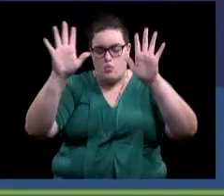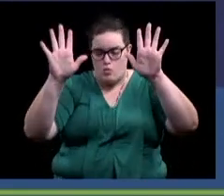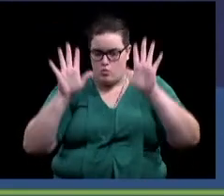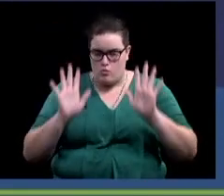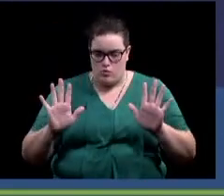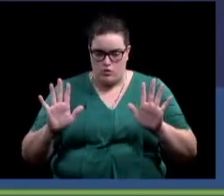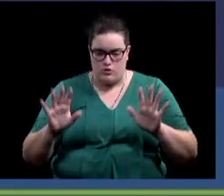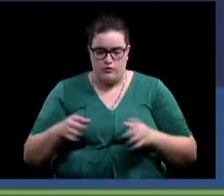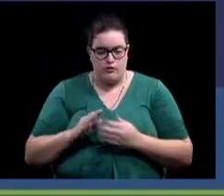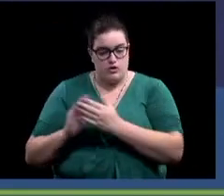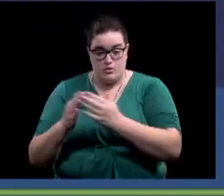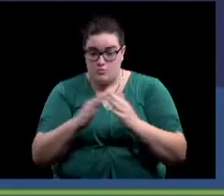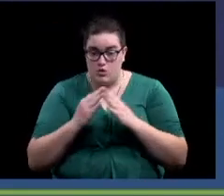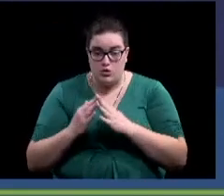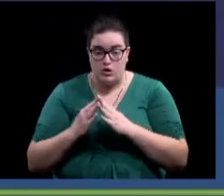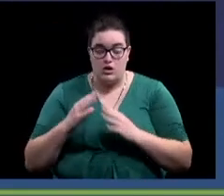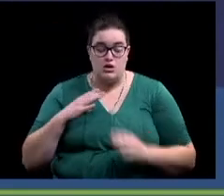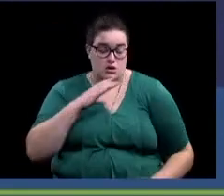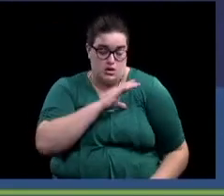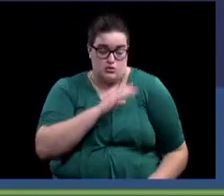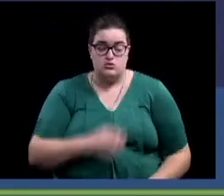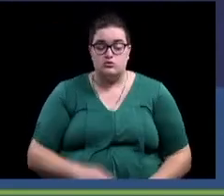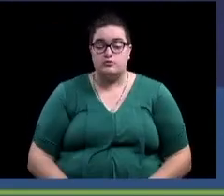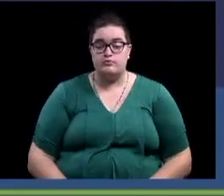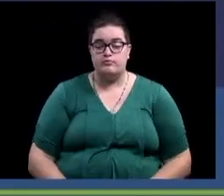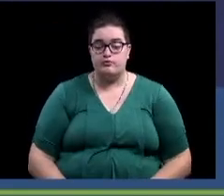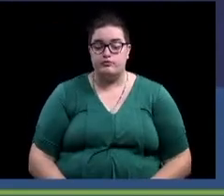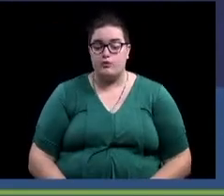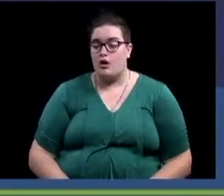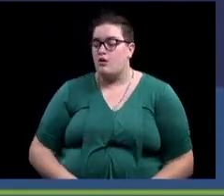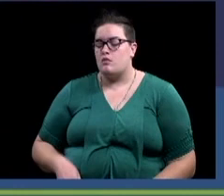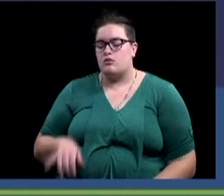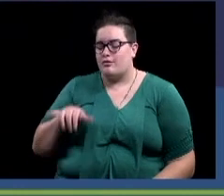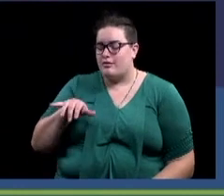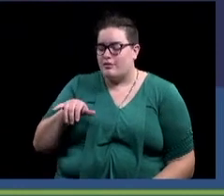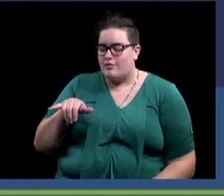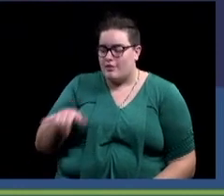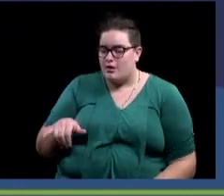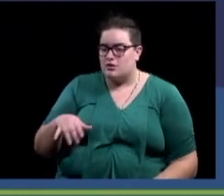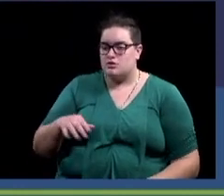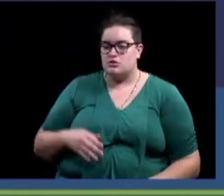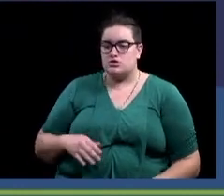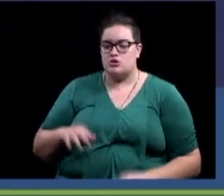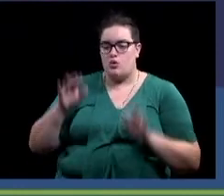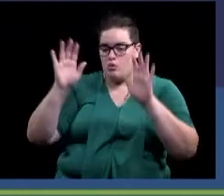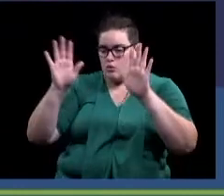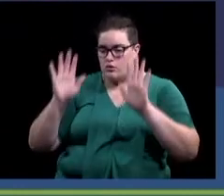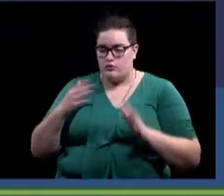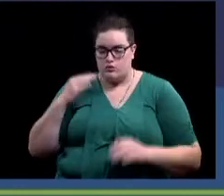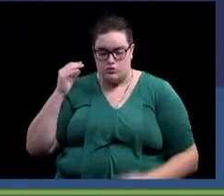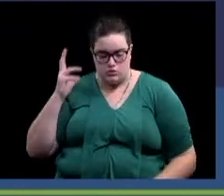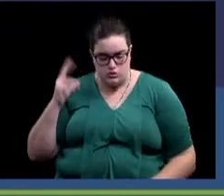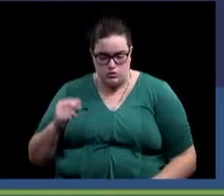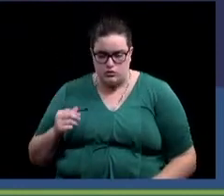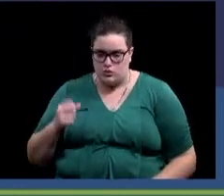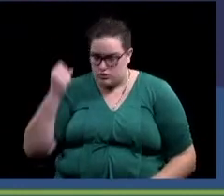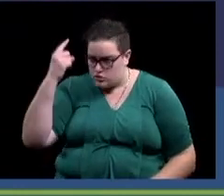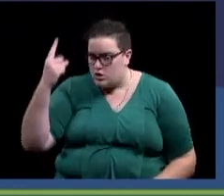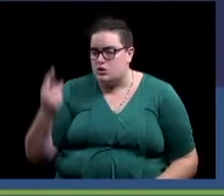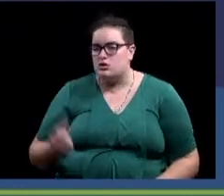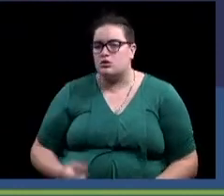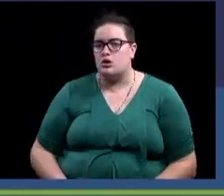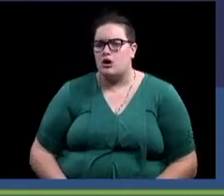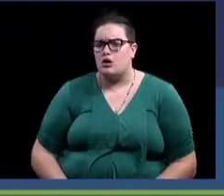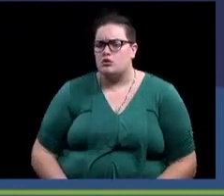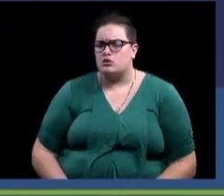That's great to hear. Why does state law prohibit? You mentioned state law prohibits having them on all the time. Why does it? I would never guess to get in